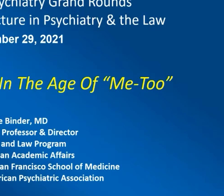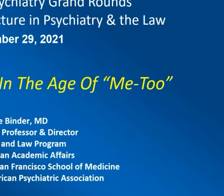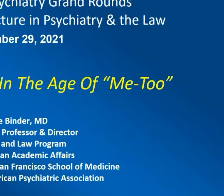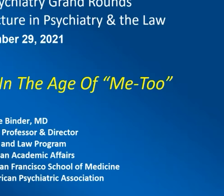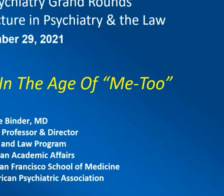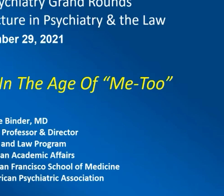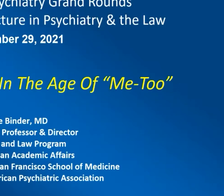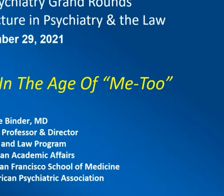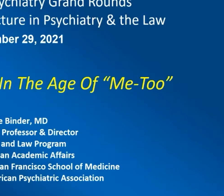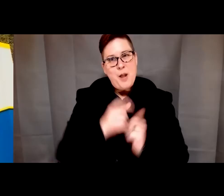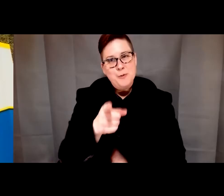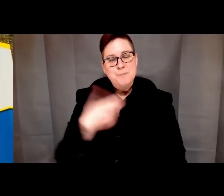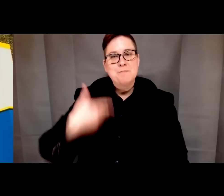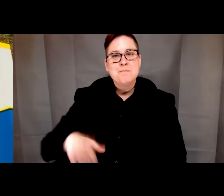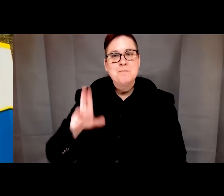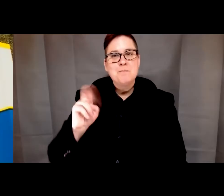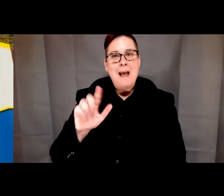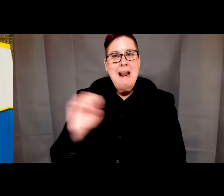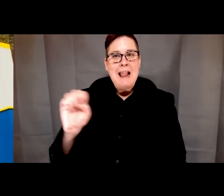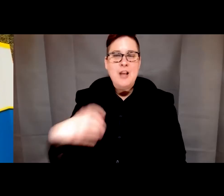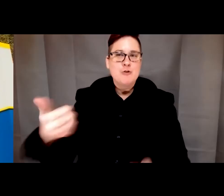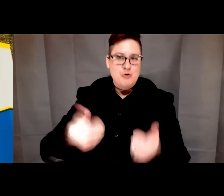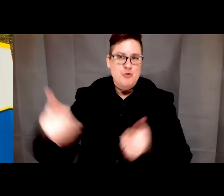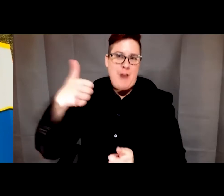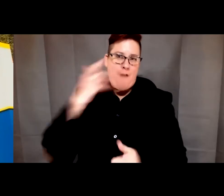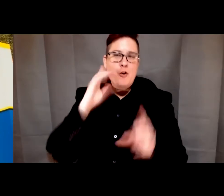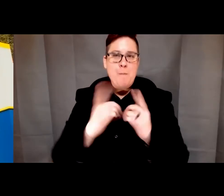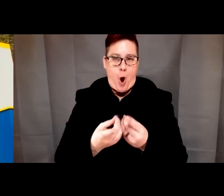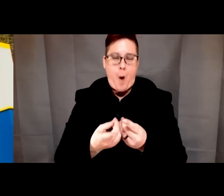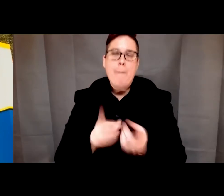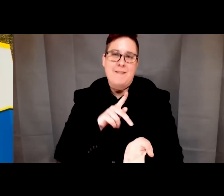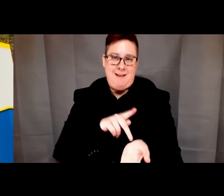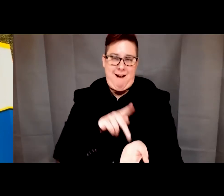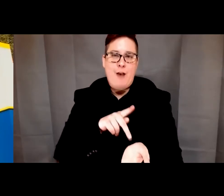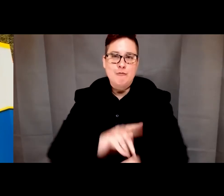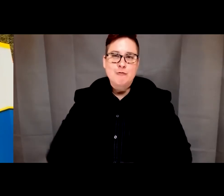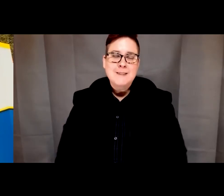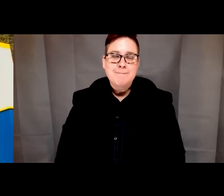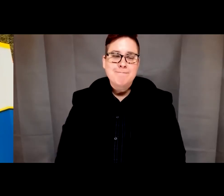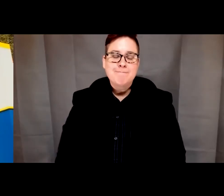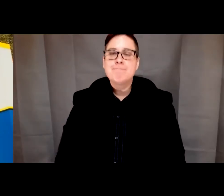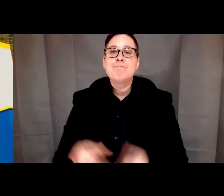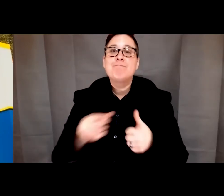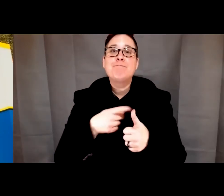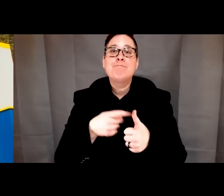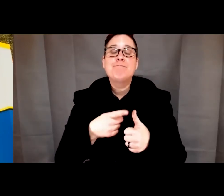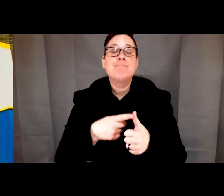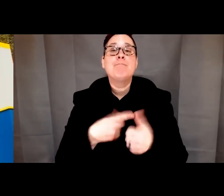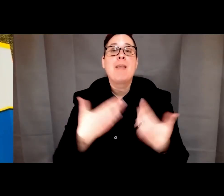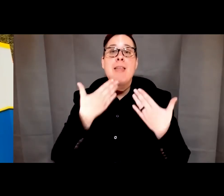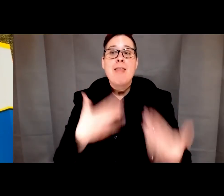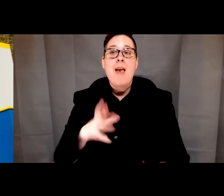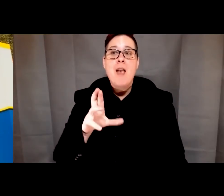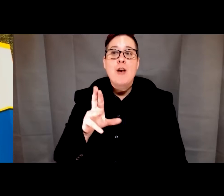Hi, how are you? I'm Bentley, chair of the Department of Psychiatry. First of all, I want to thank